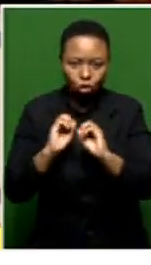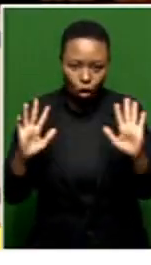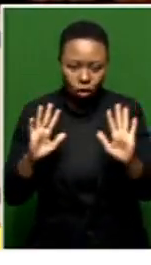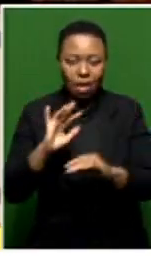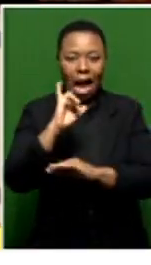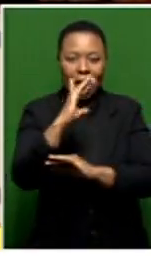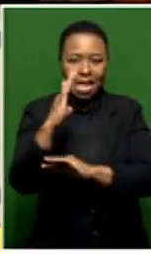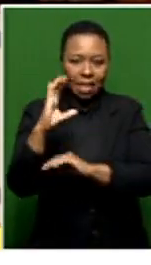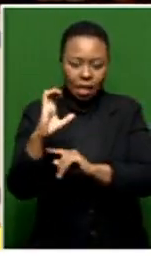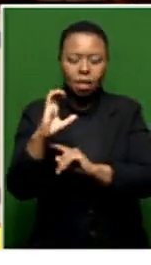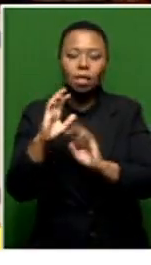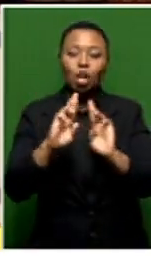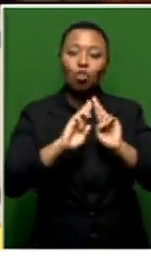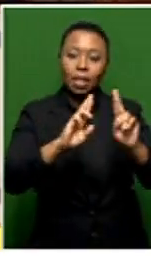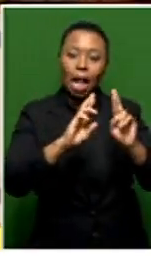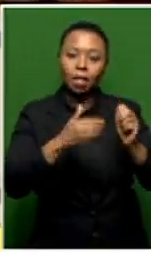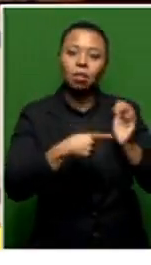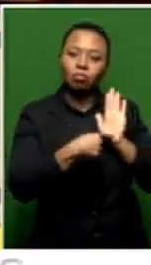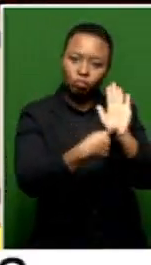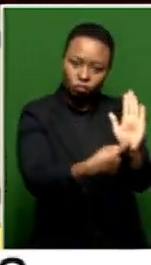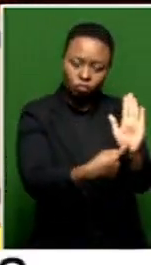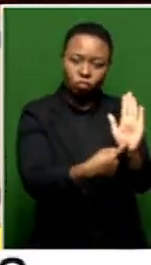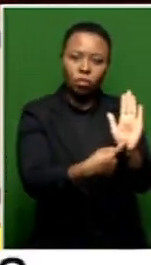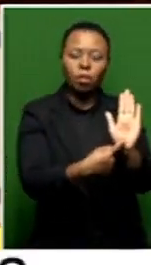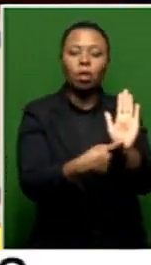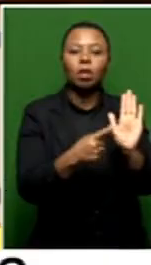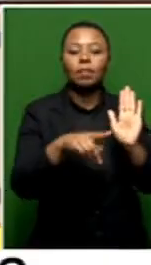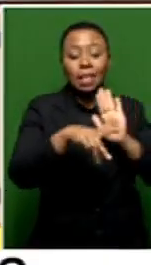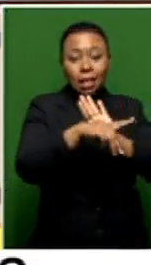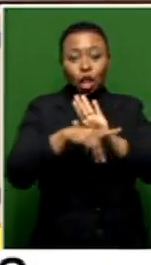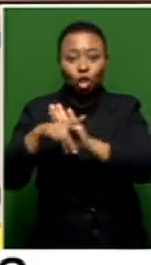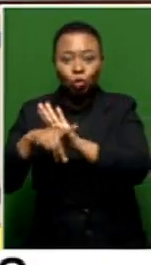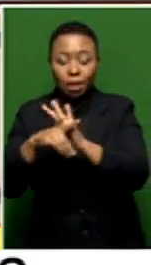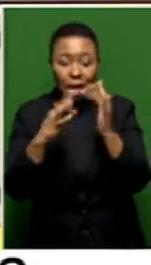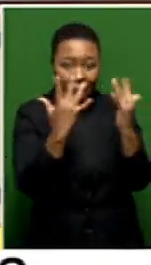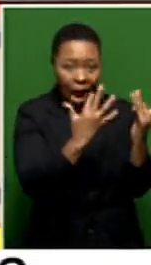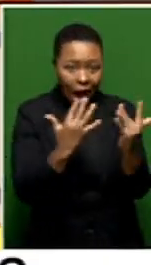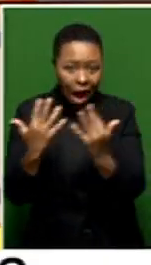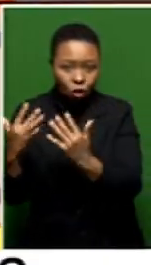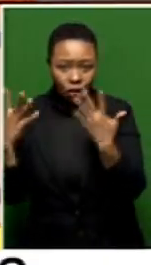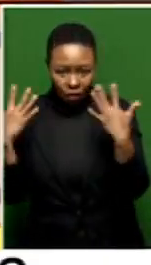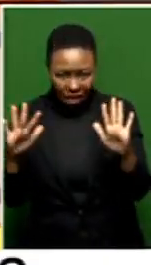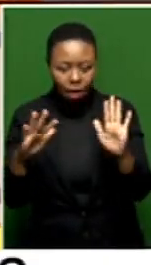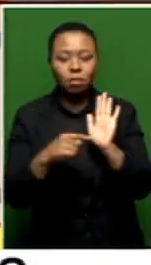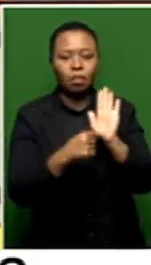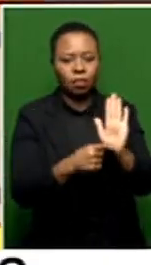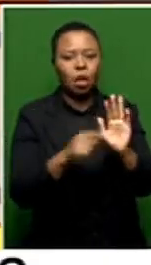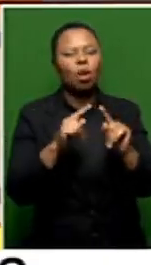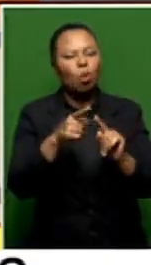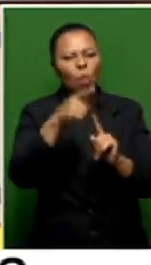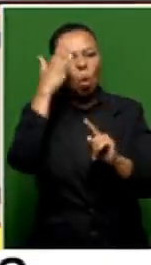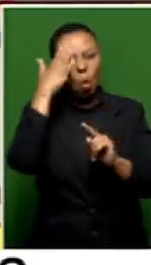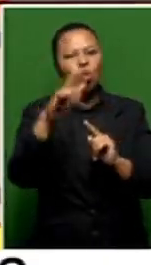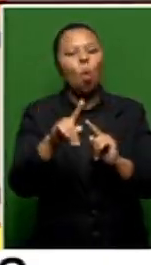to release results as and when voting districts are fully counted. But the process, as you know,